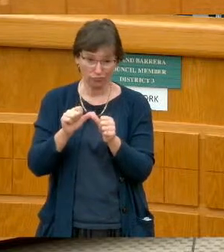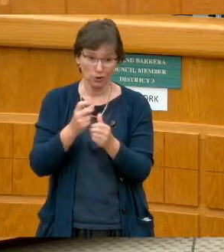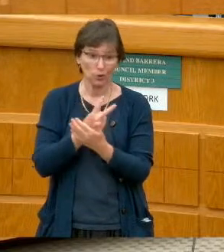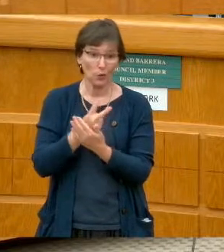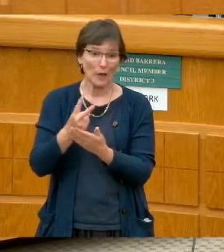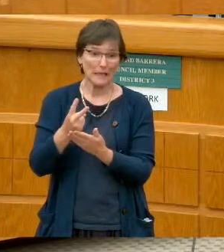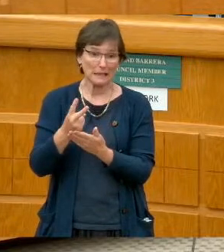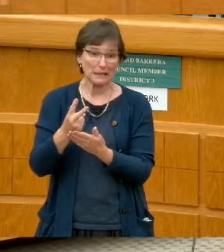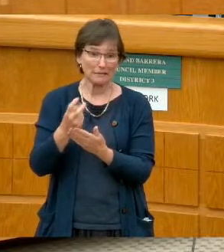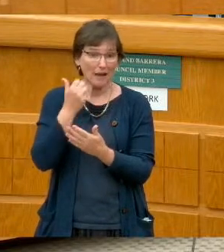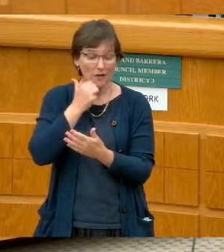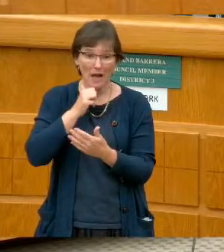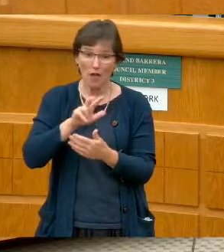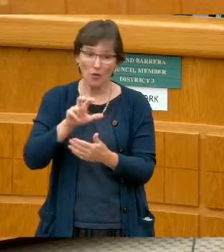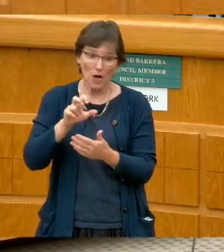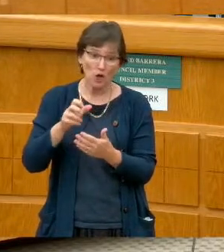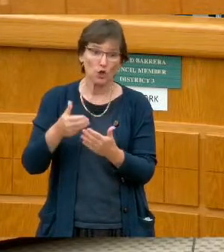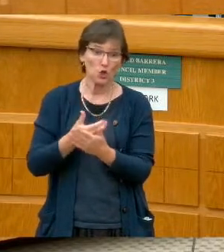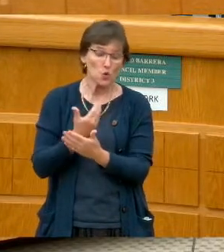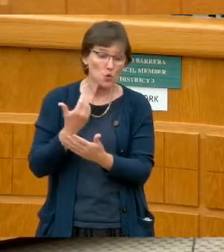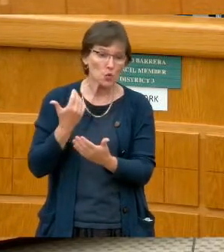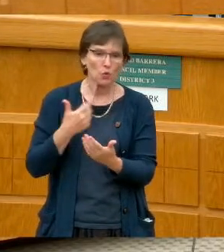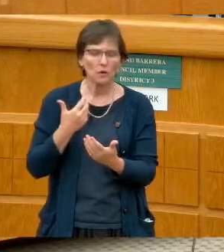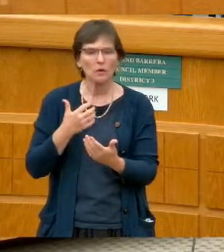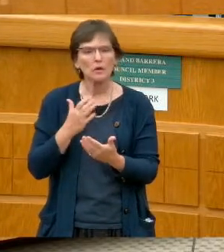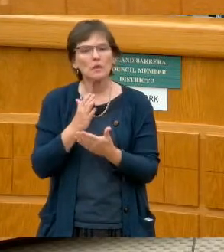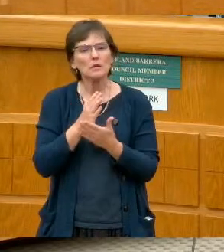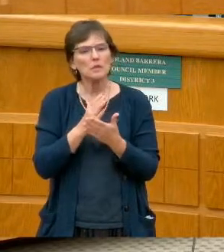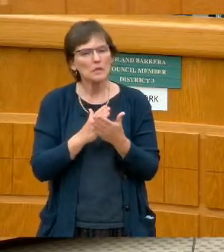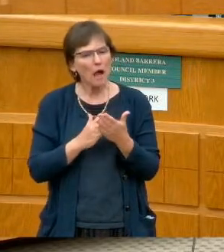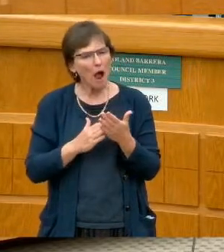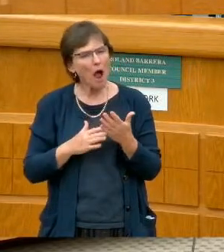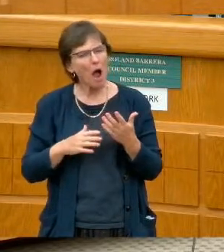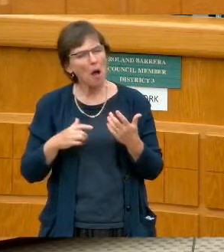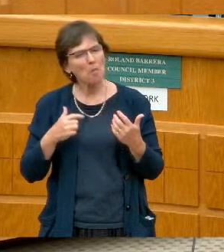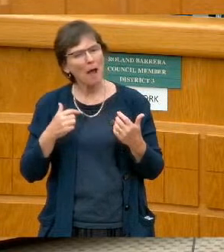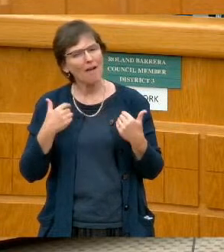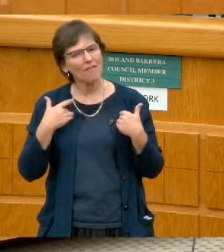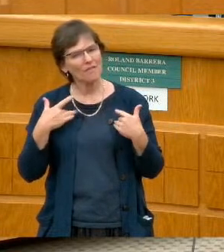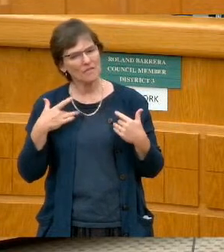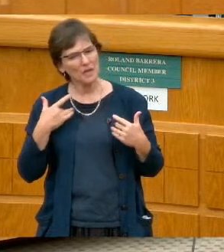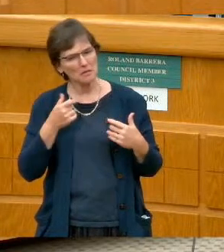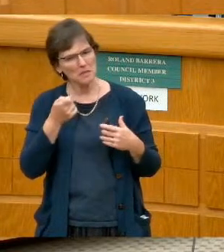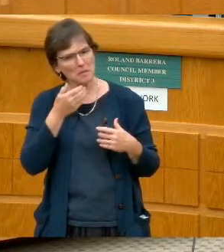week, actually almost 2 weeks now. Some of the trends that